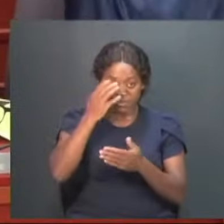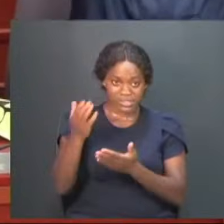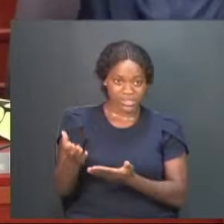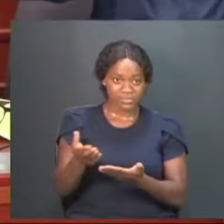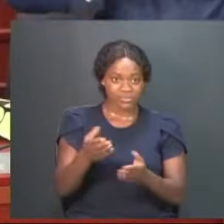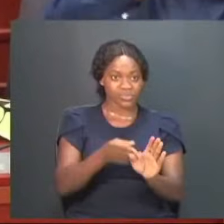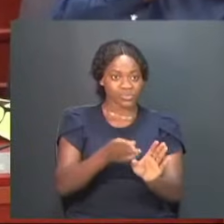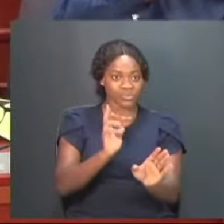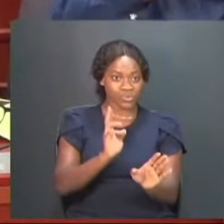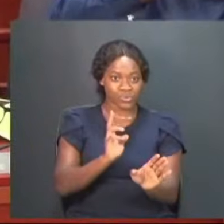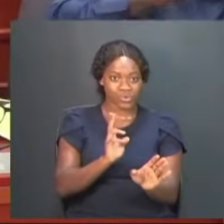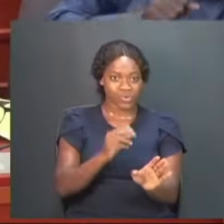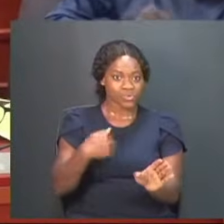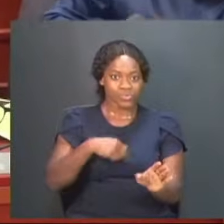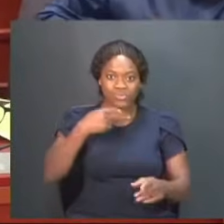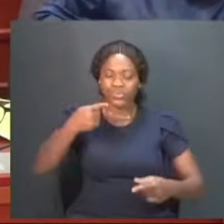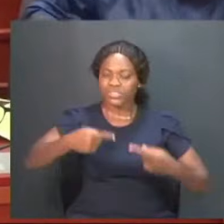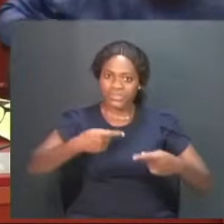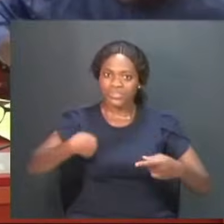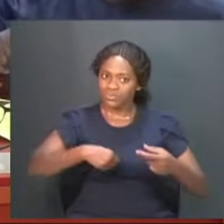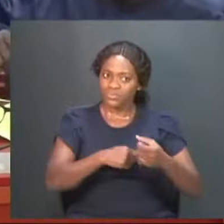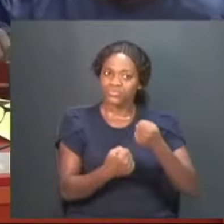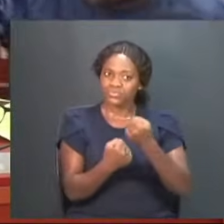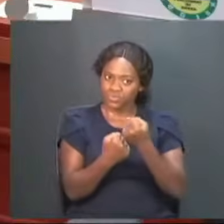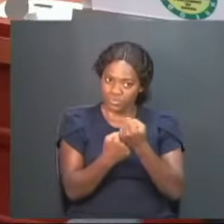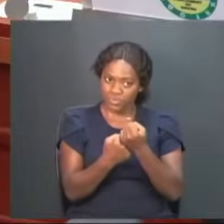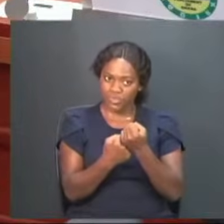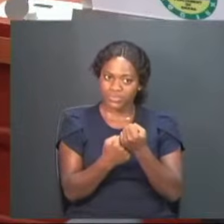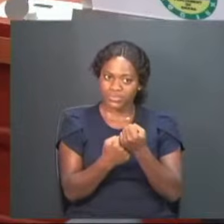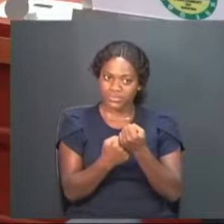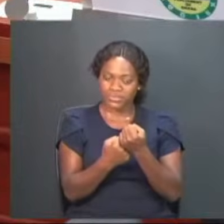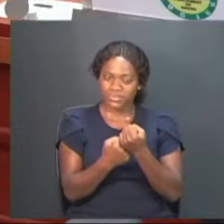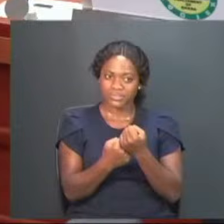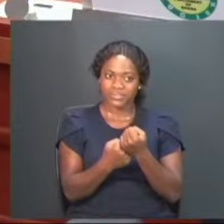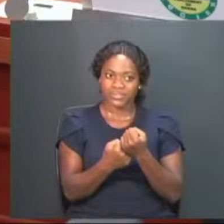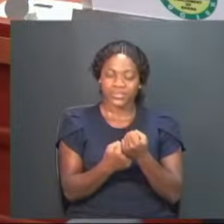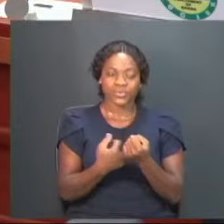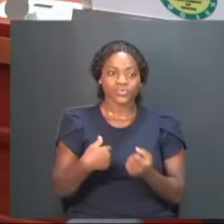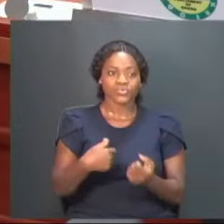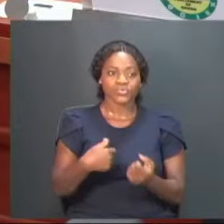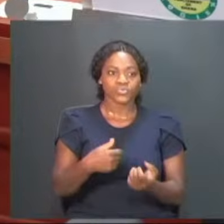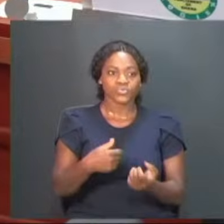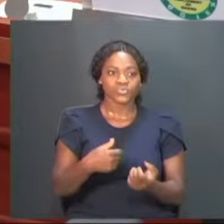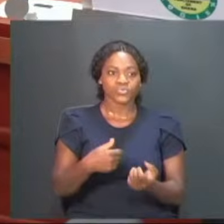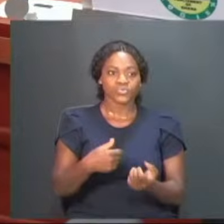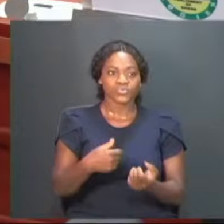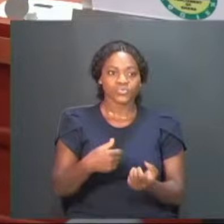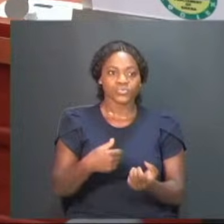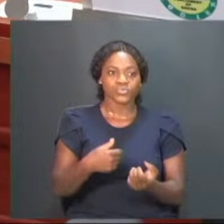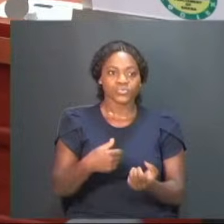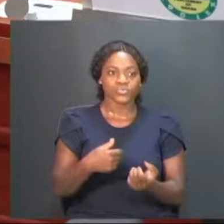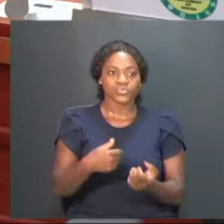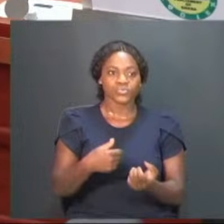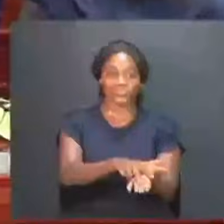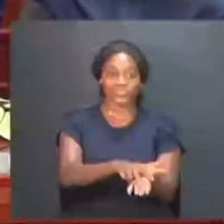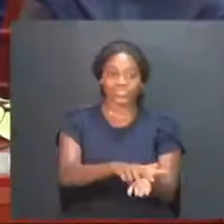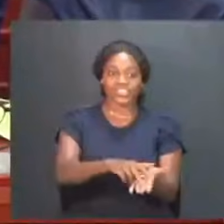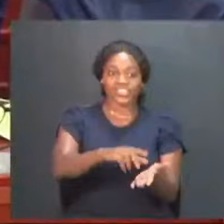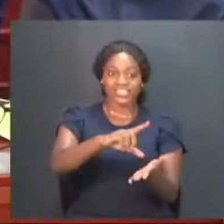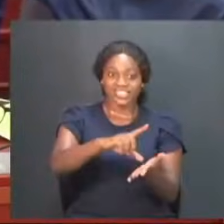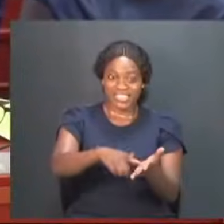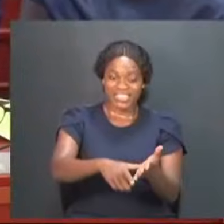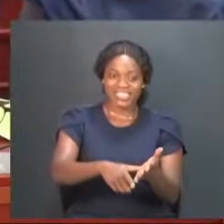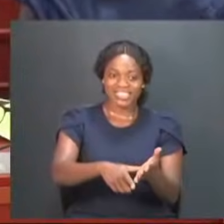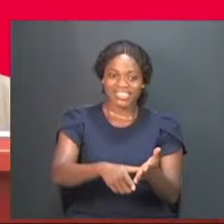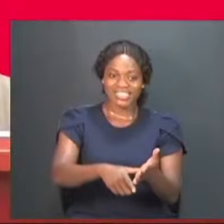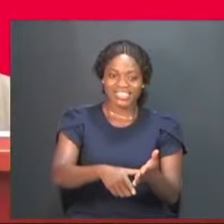not litigating it. We support it. Thank you very much. So, Speaker, we are waiting on you to grant that application. Yes, the application is hereby